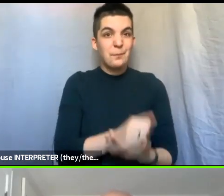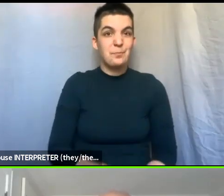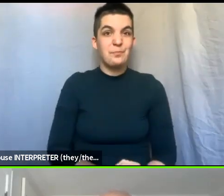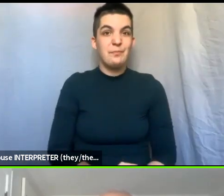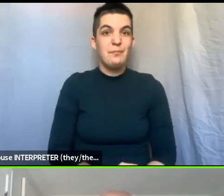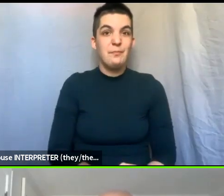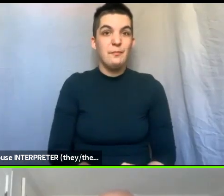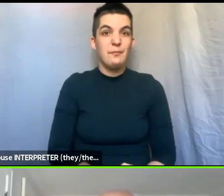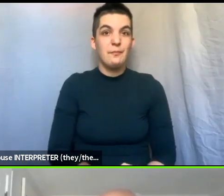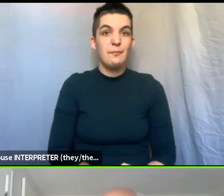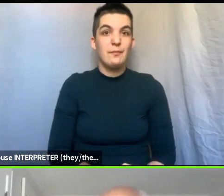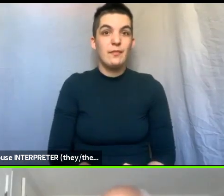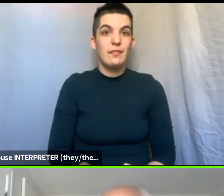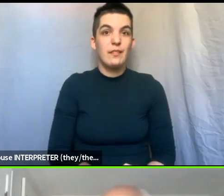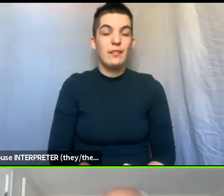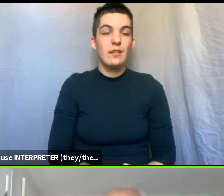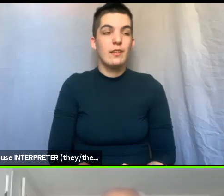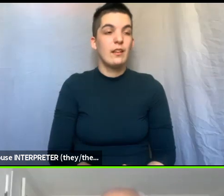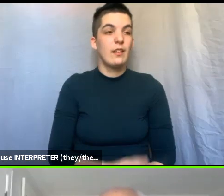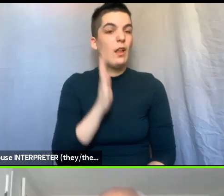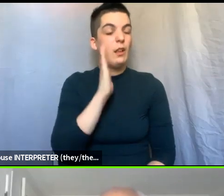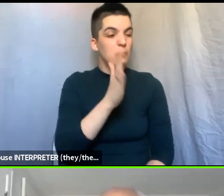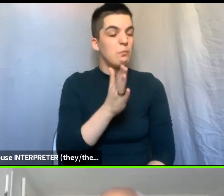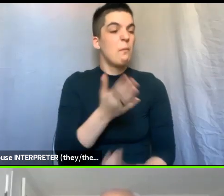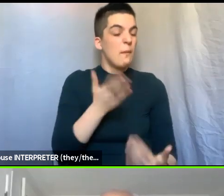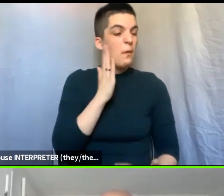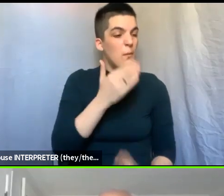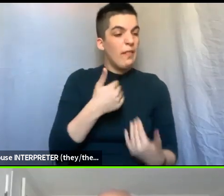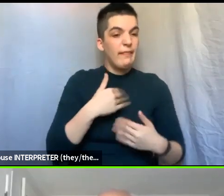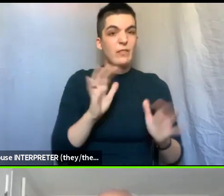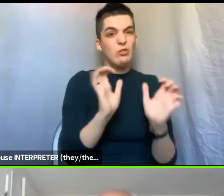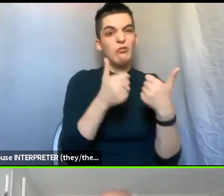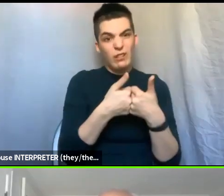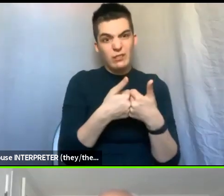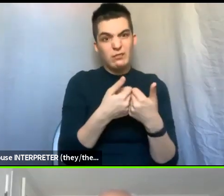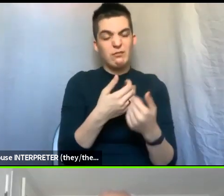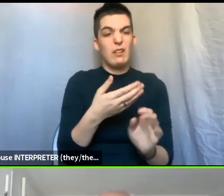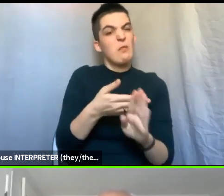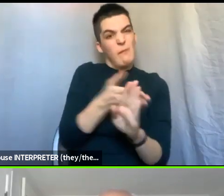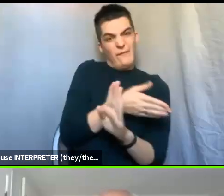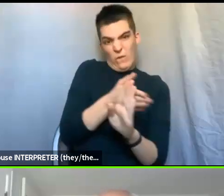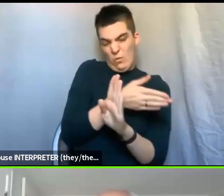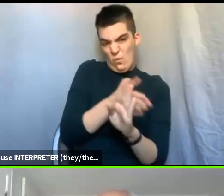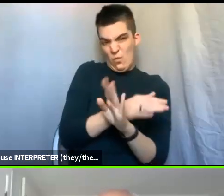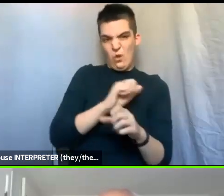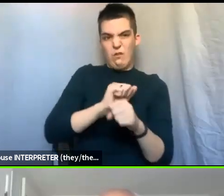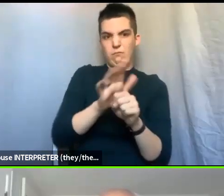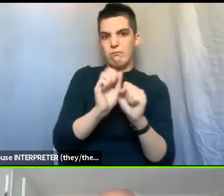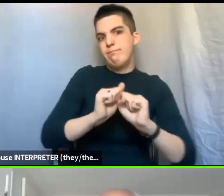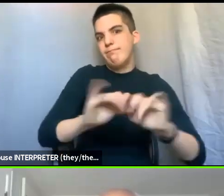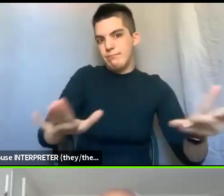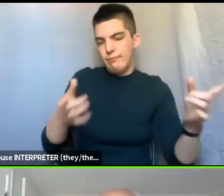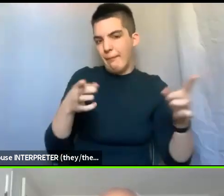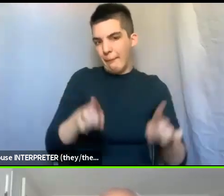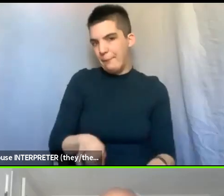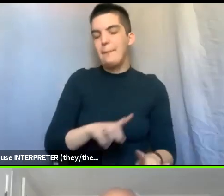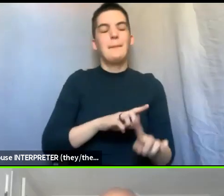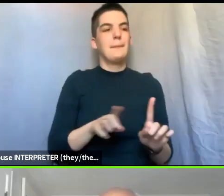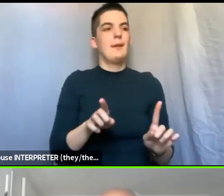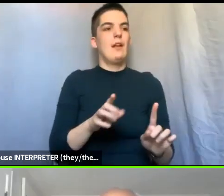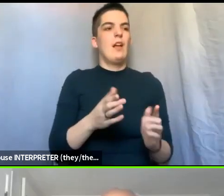the theaters which have been challenged even before this pandemic may, to use what is becoming a